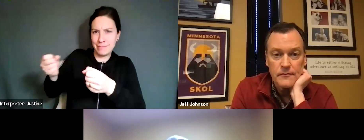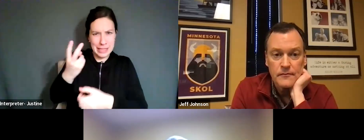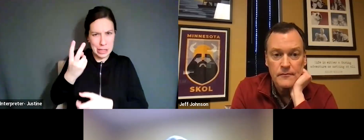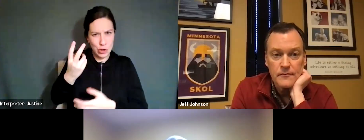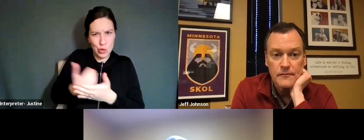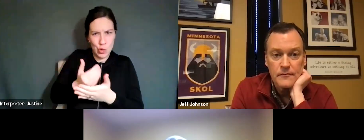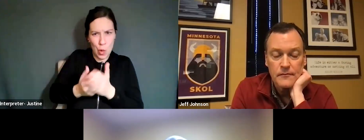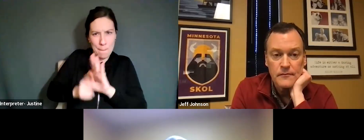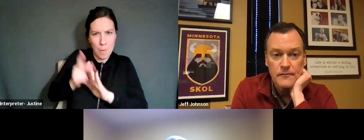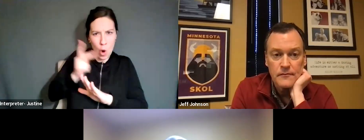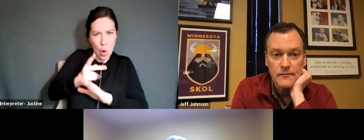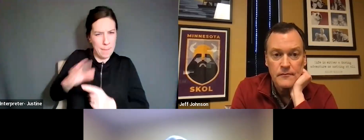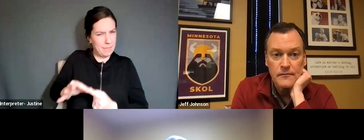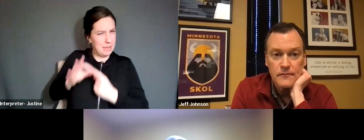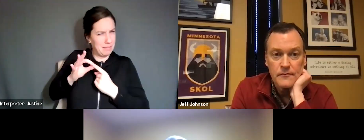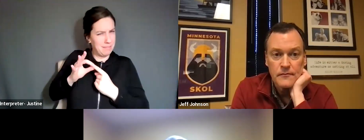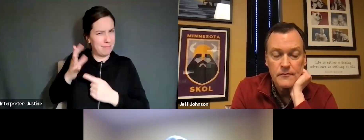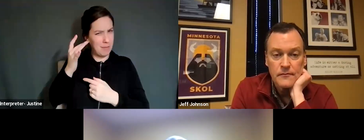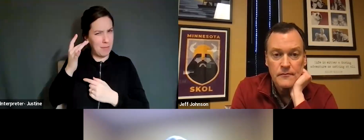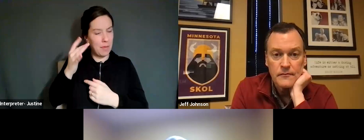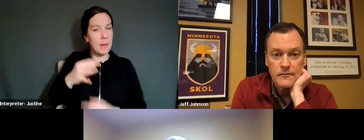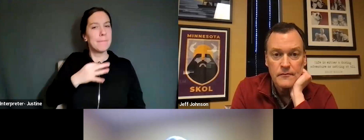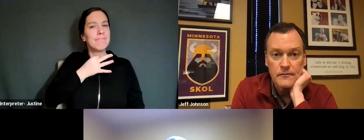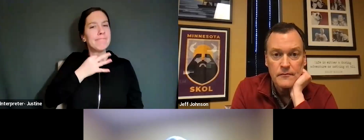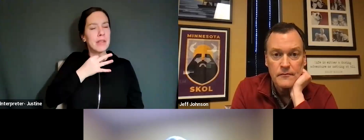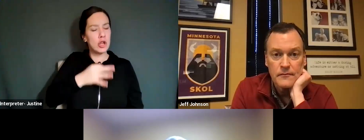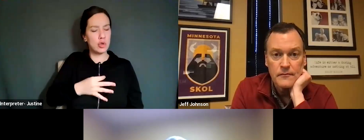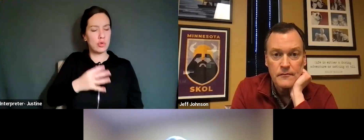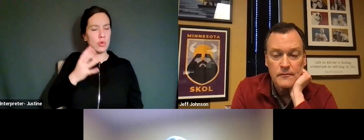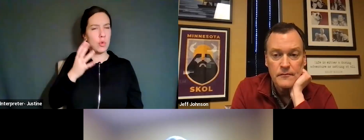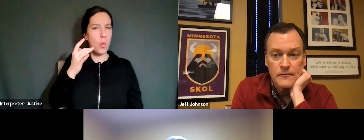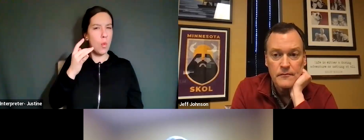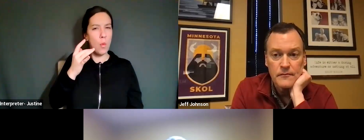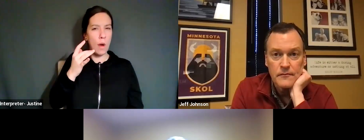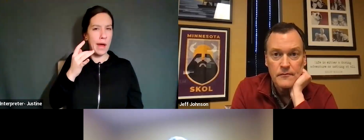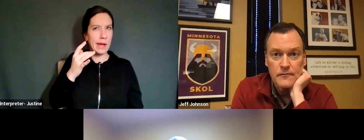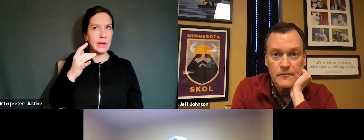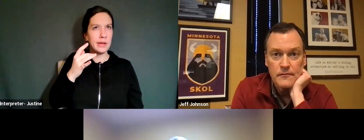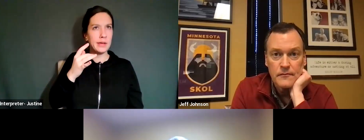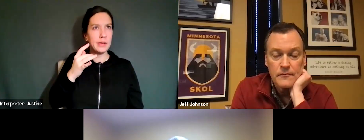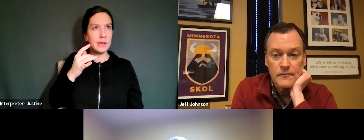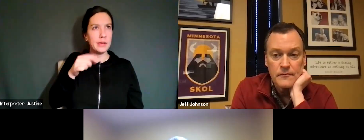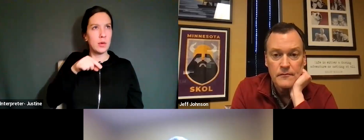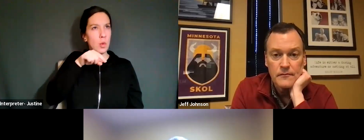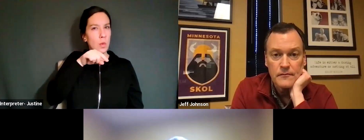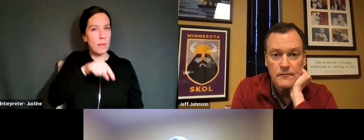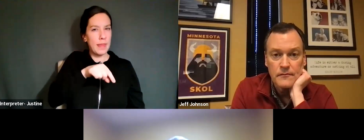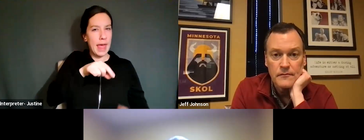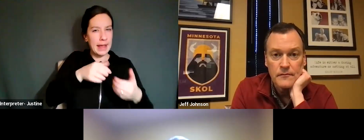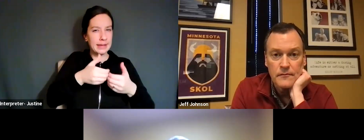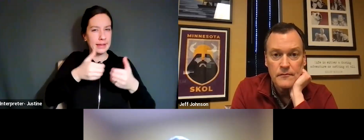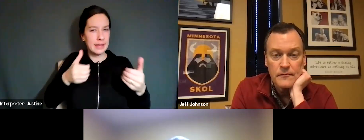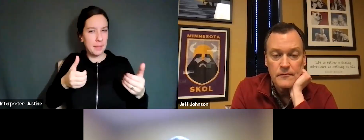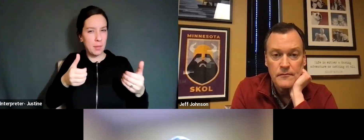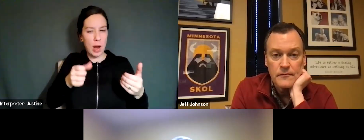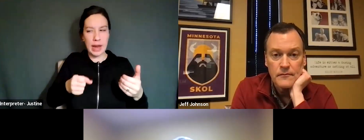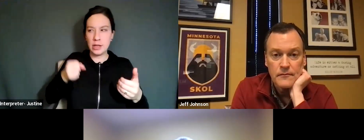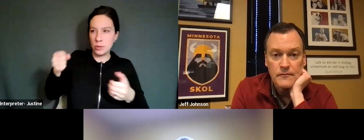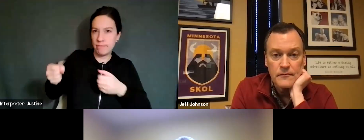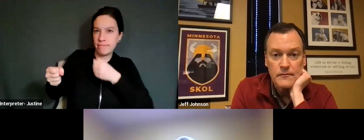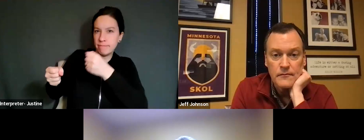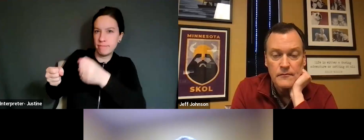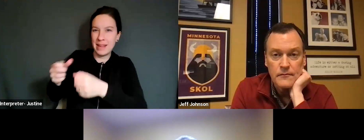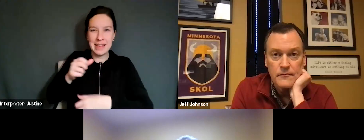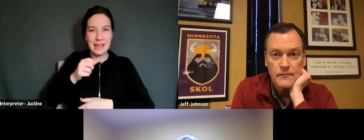that might set them apart to keep them in this capacity instead and not become